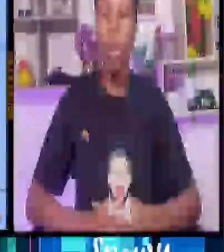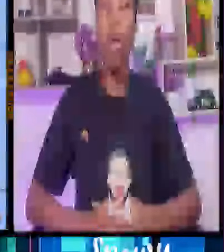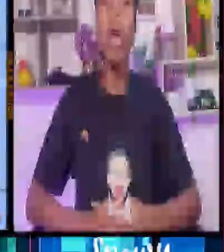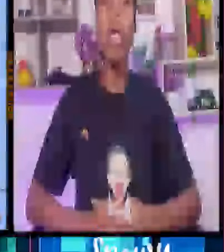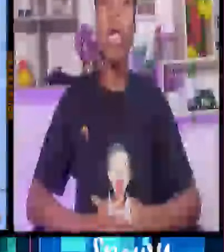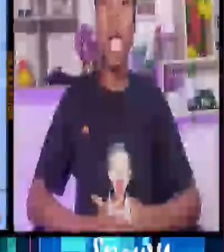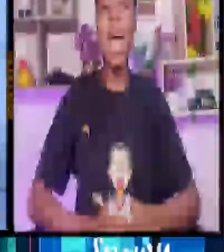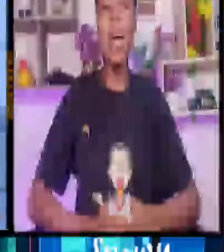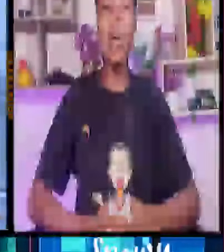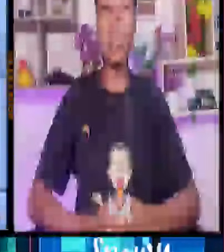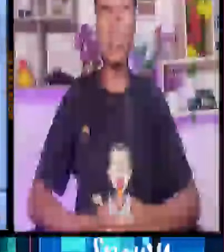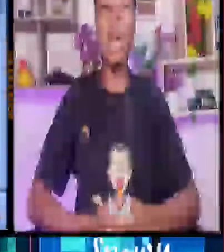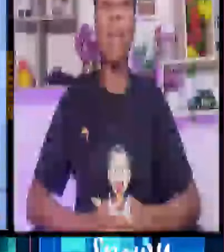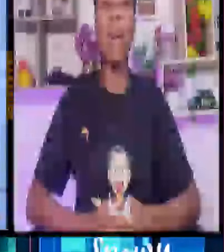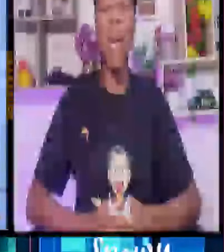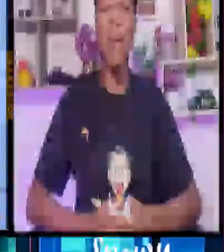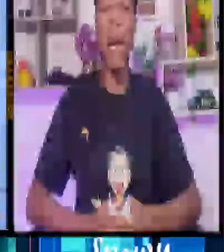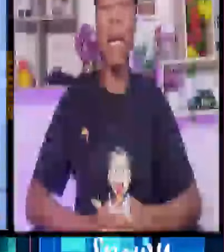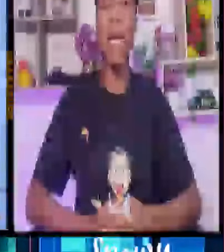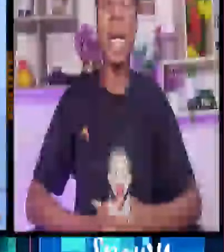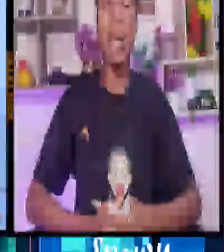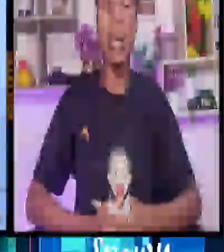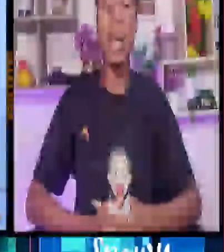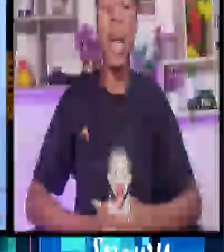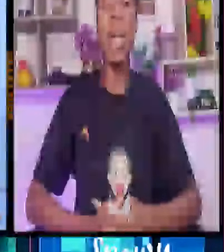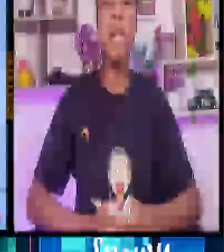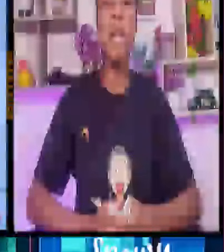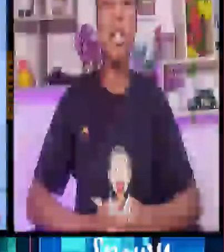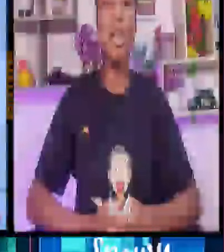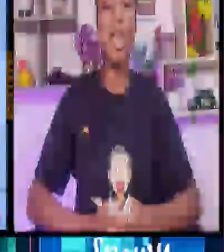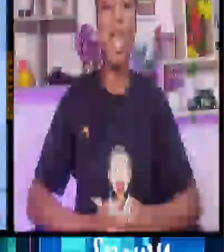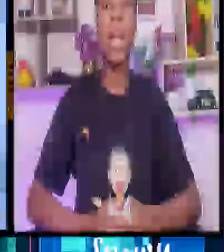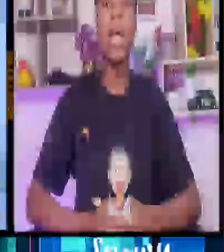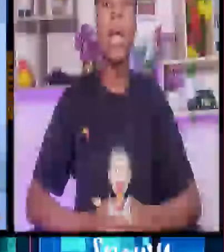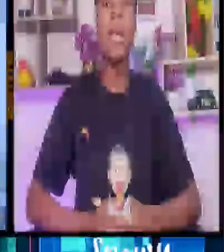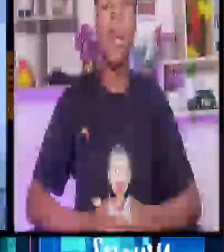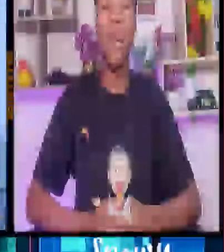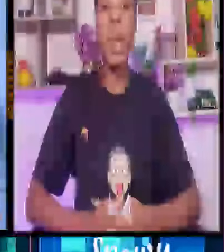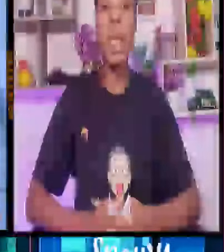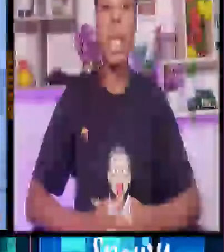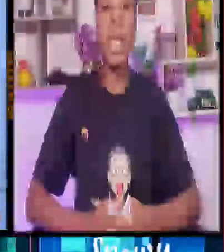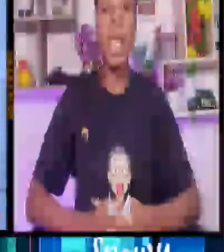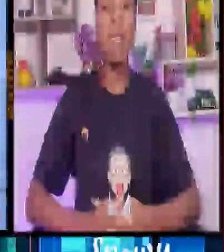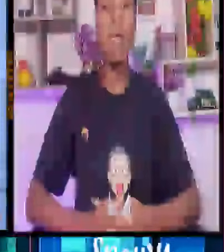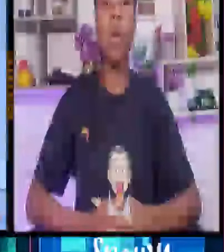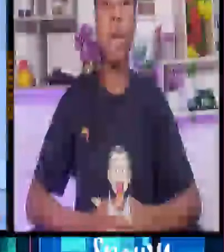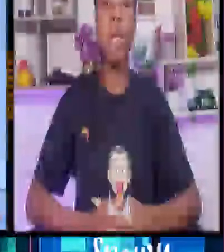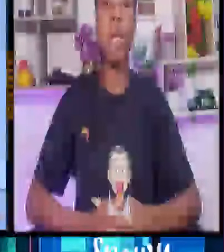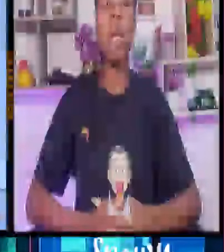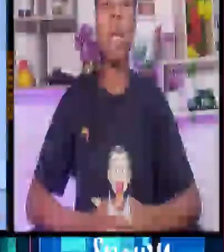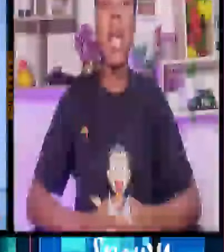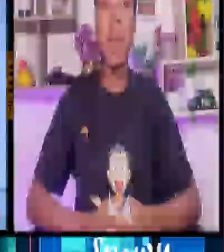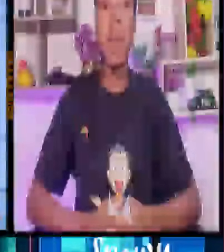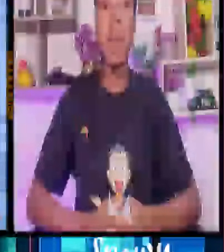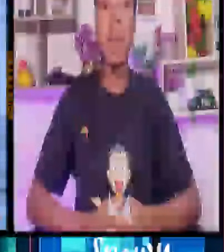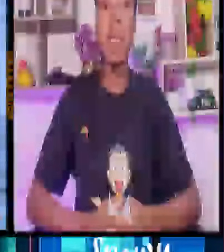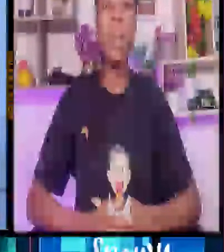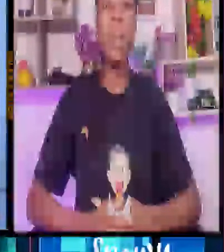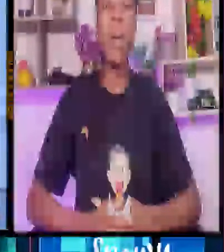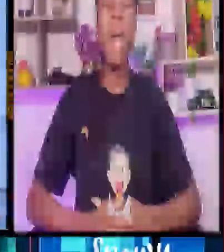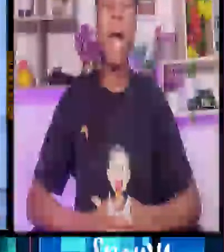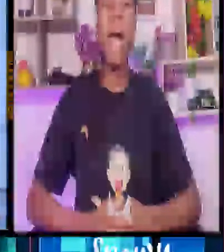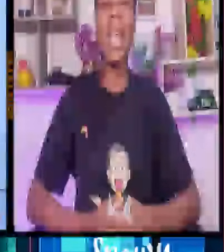edweni ehu nia ekoso ewo yemai Ghana mu ene mesho se ko comment section na fa comment no